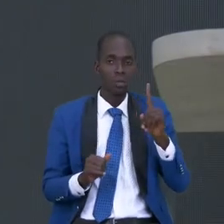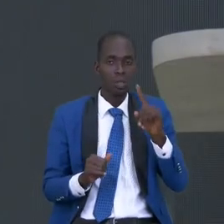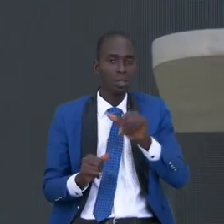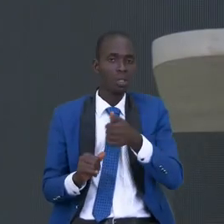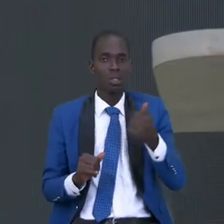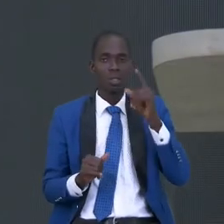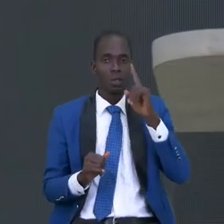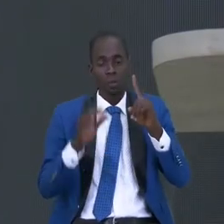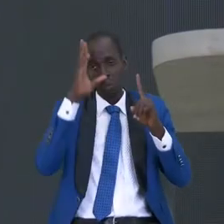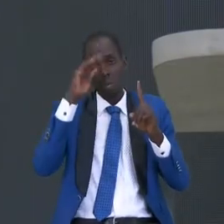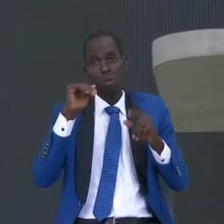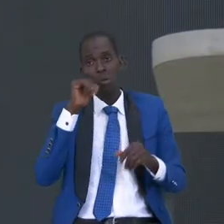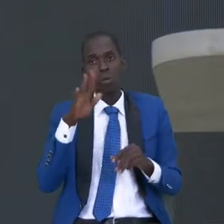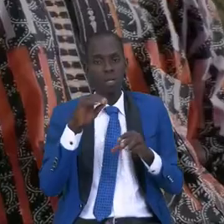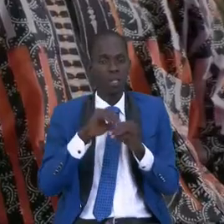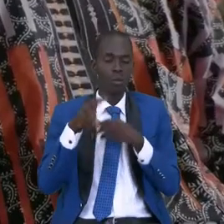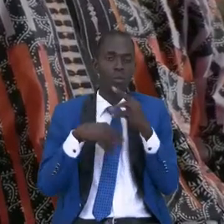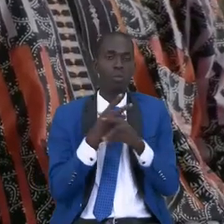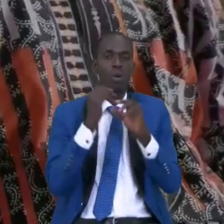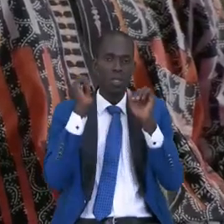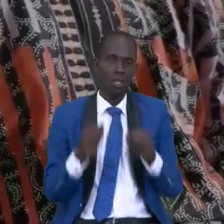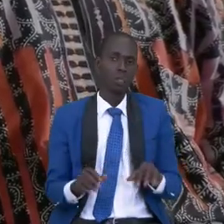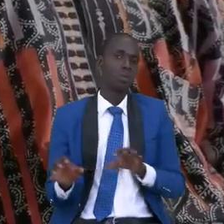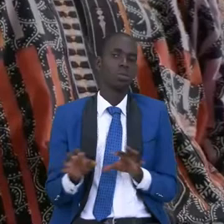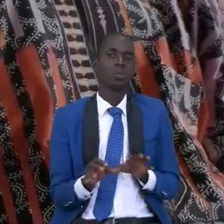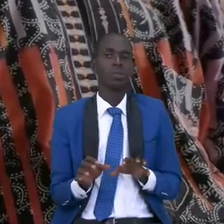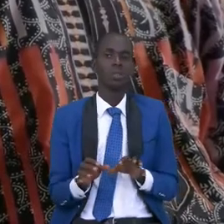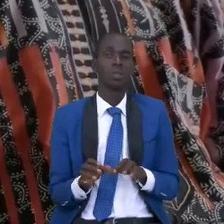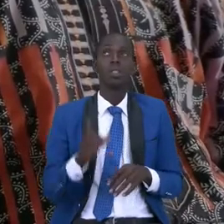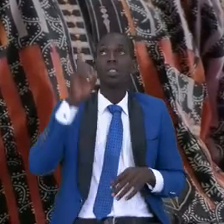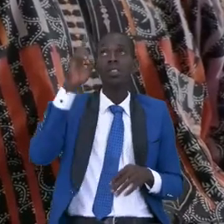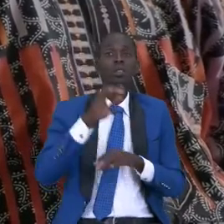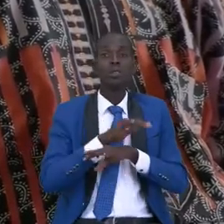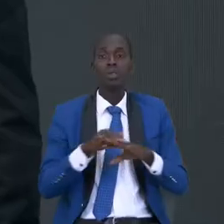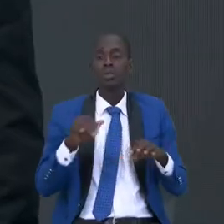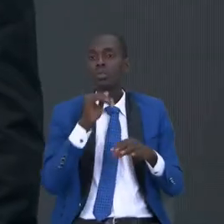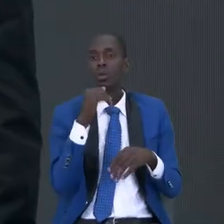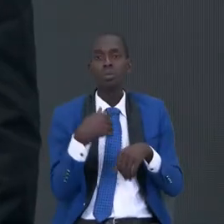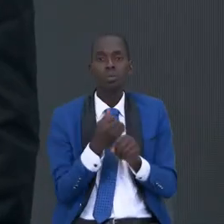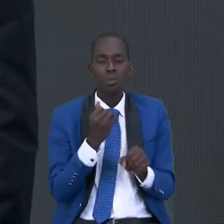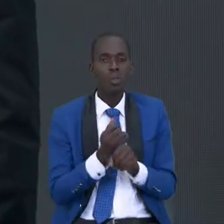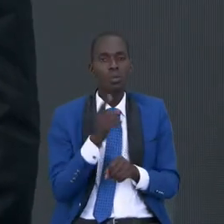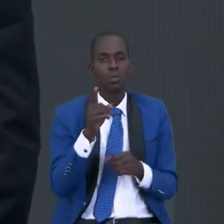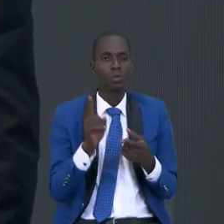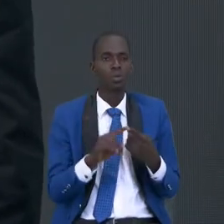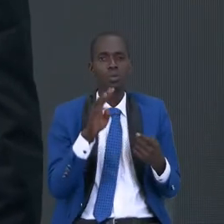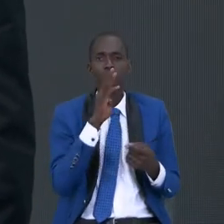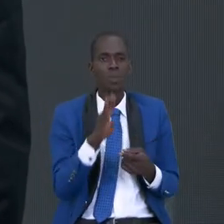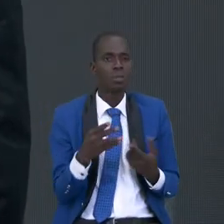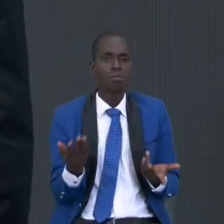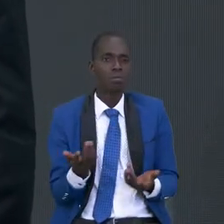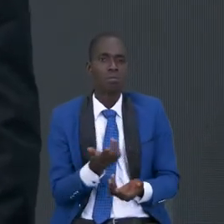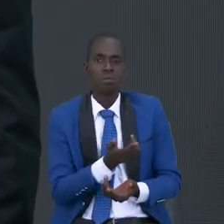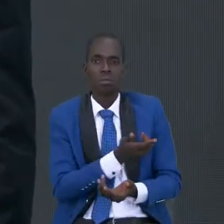the world can do. He doesn't make redundant people. He doesn't